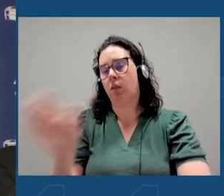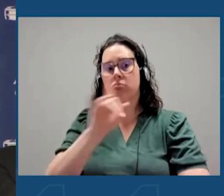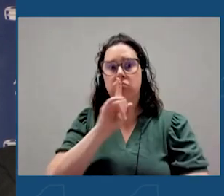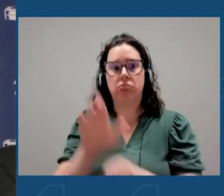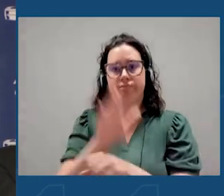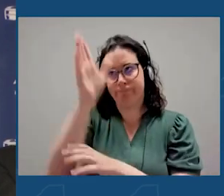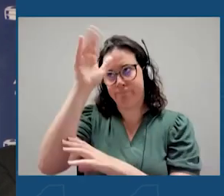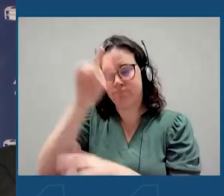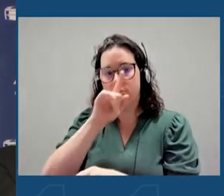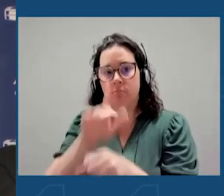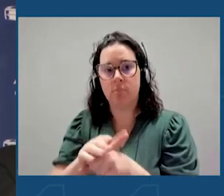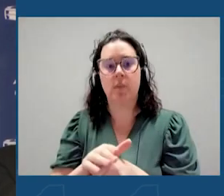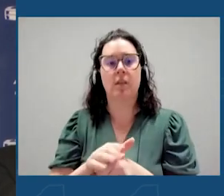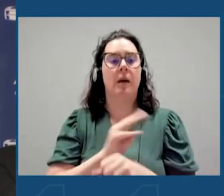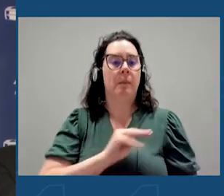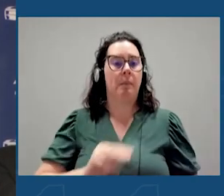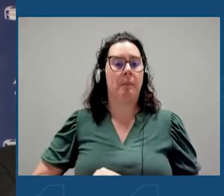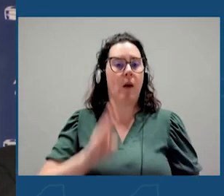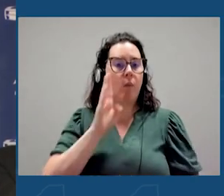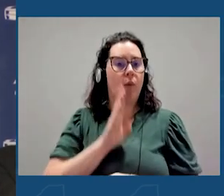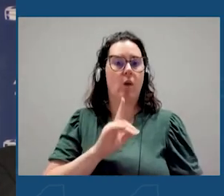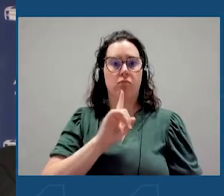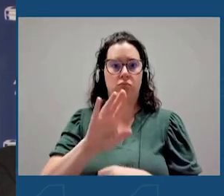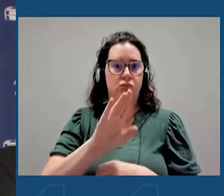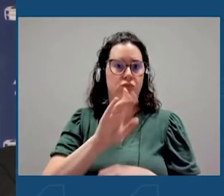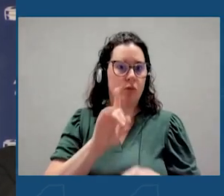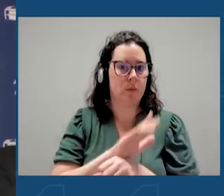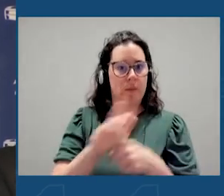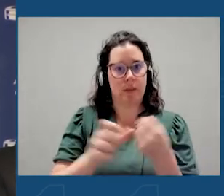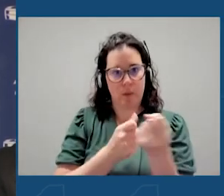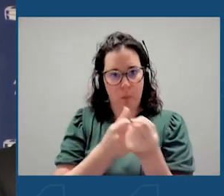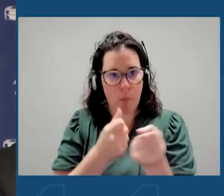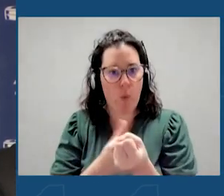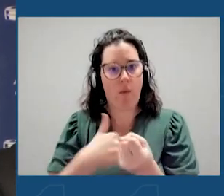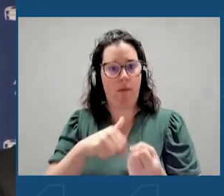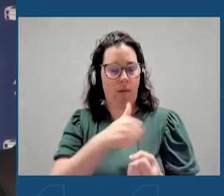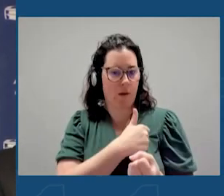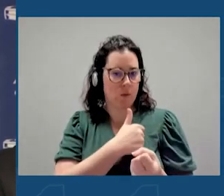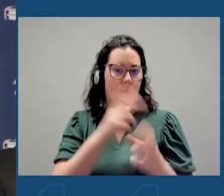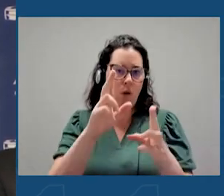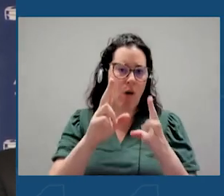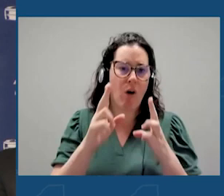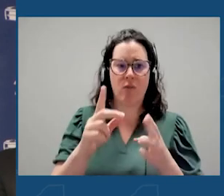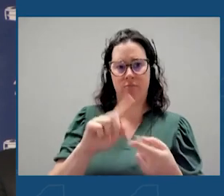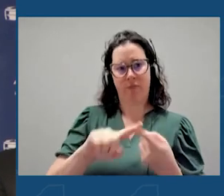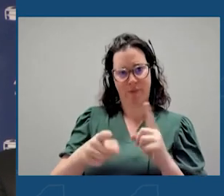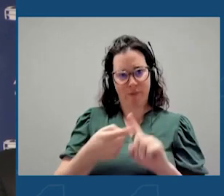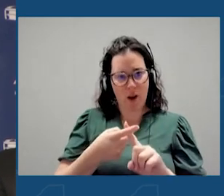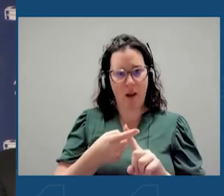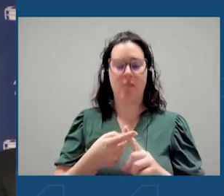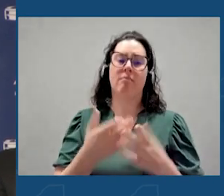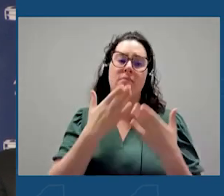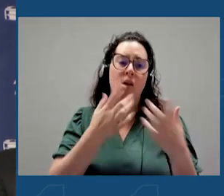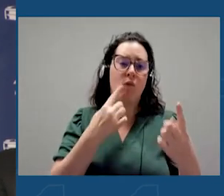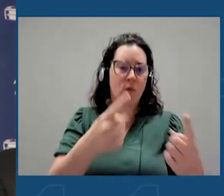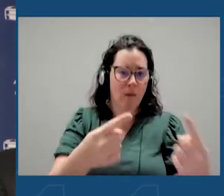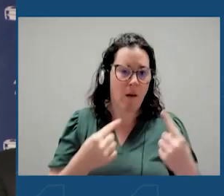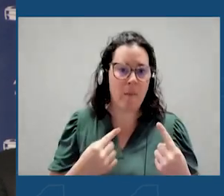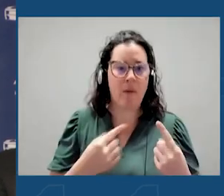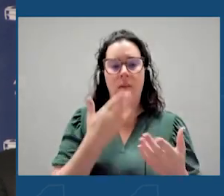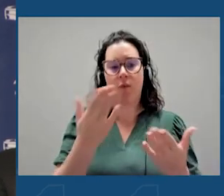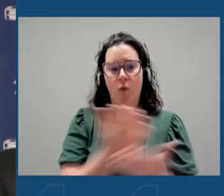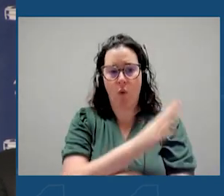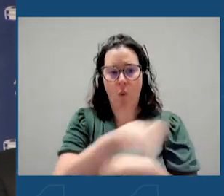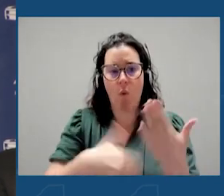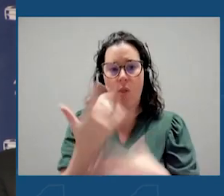say? You are a great advocate for all of us. We're honored that you're our friend, and we appreciate you being here today and everything you have done. To our New